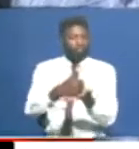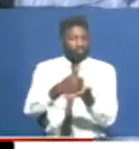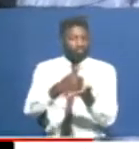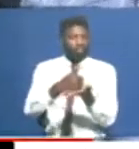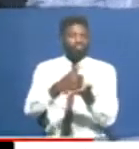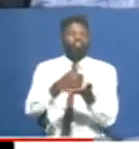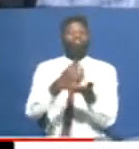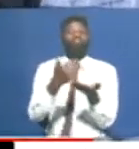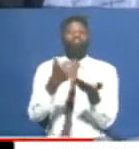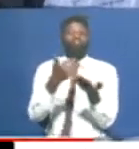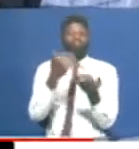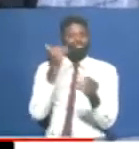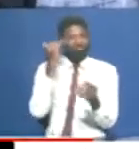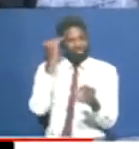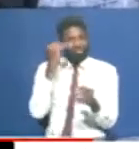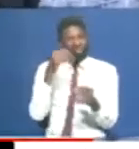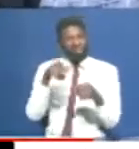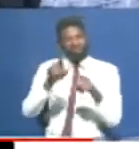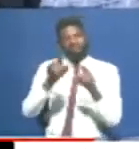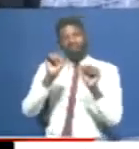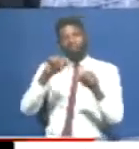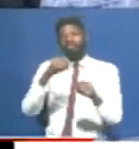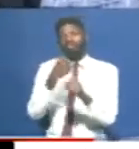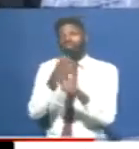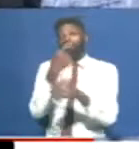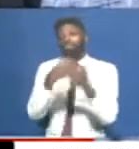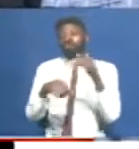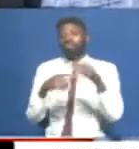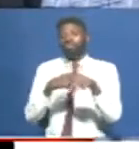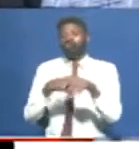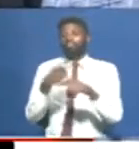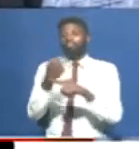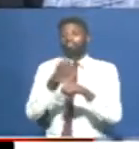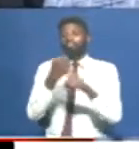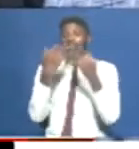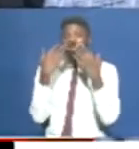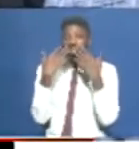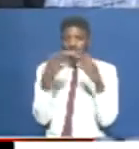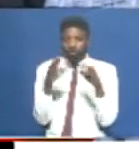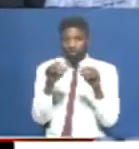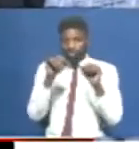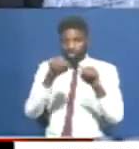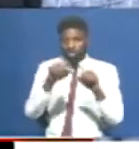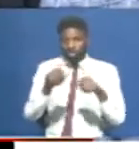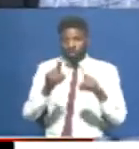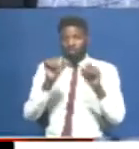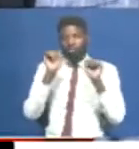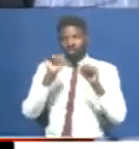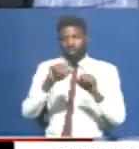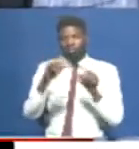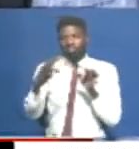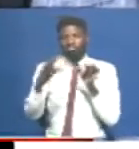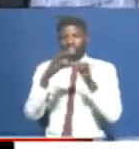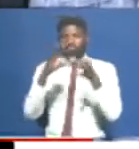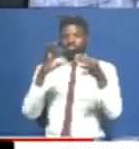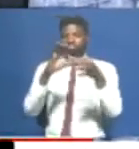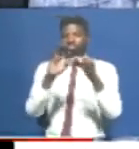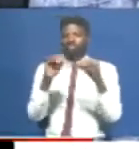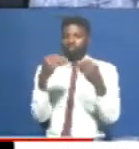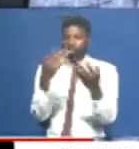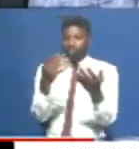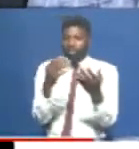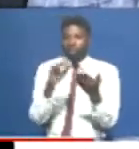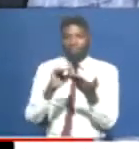knowing what they can do after they have been trained, so that they can have linkages,